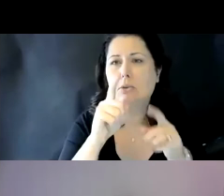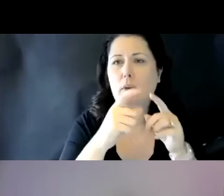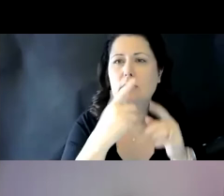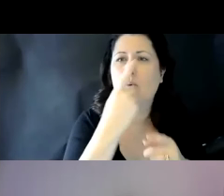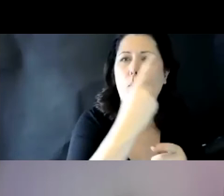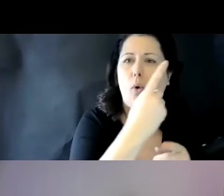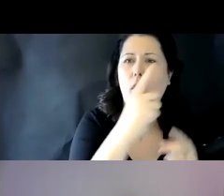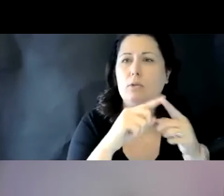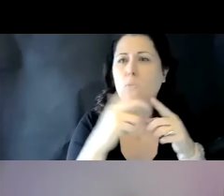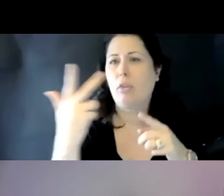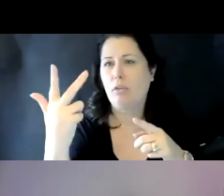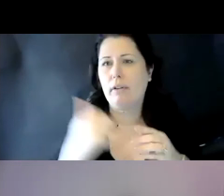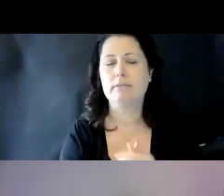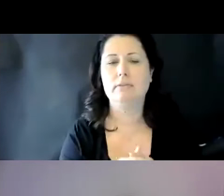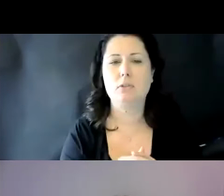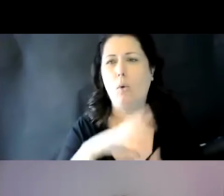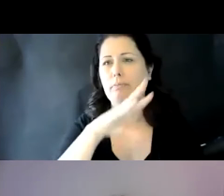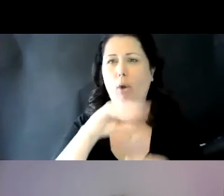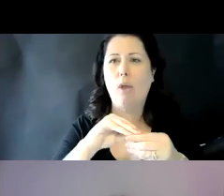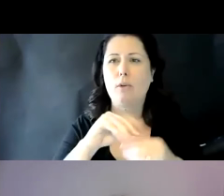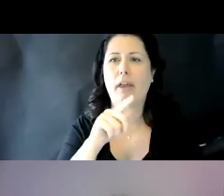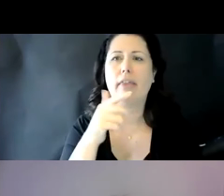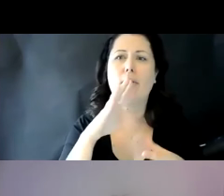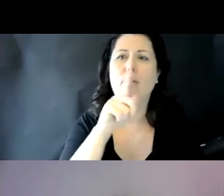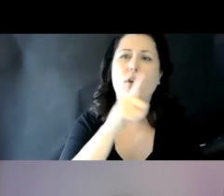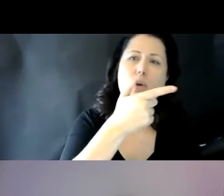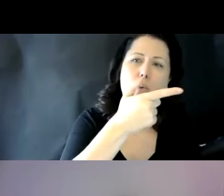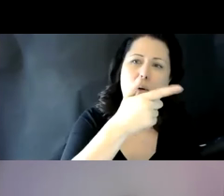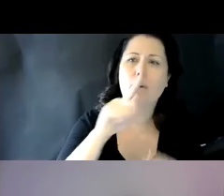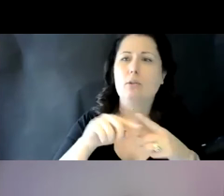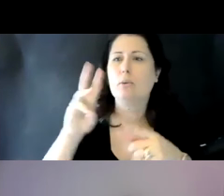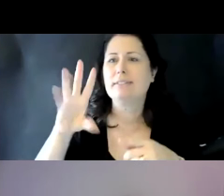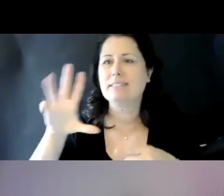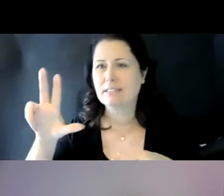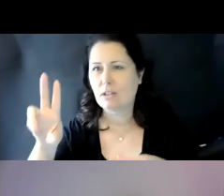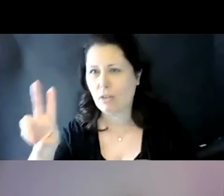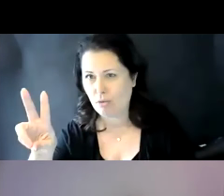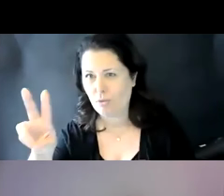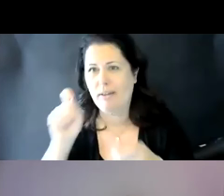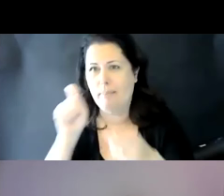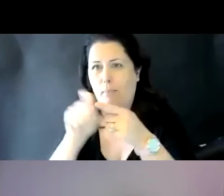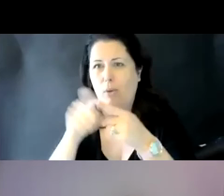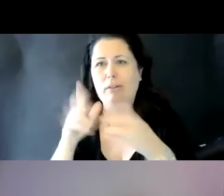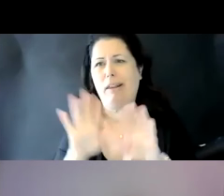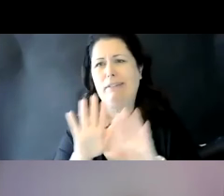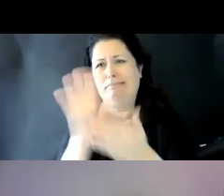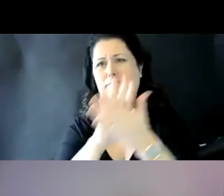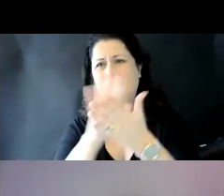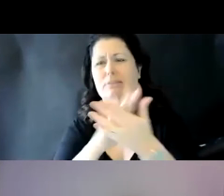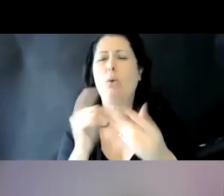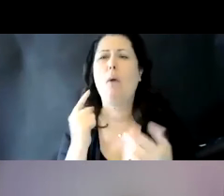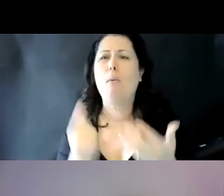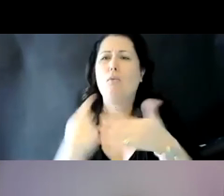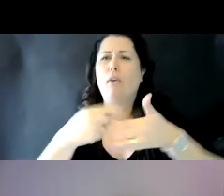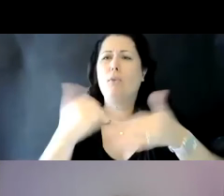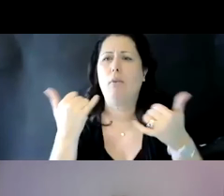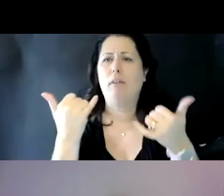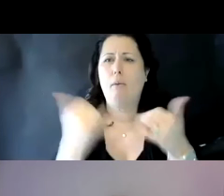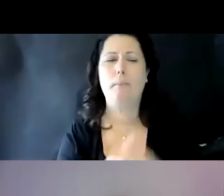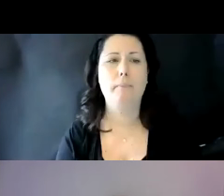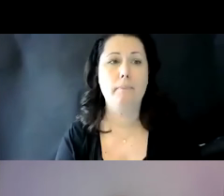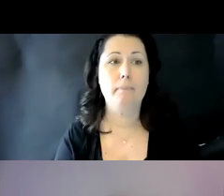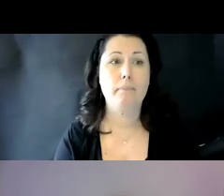score 21 to 63. That's all probably very, very vague. So what we will do in a minute is have a look at it. But to give you